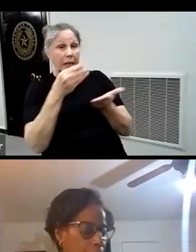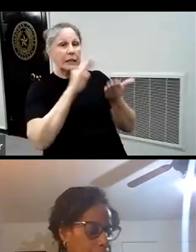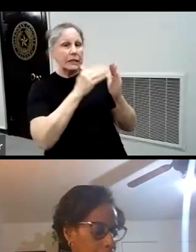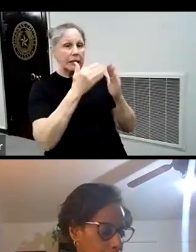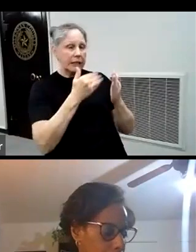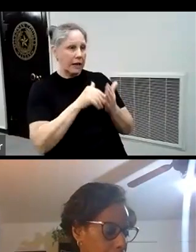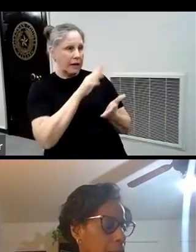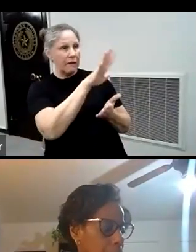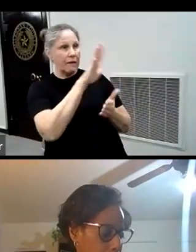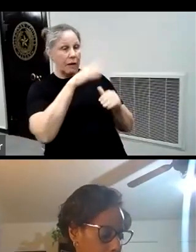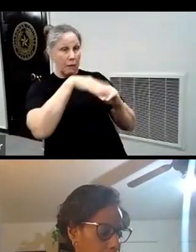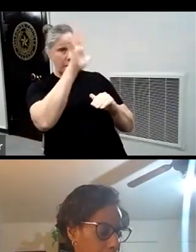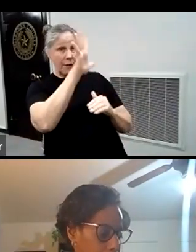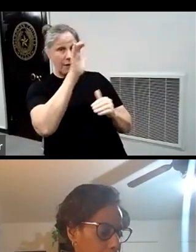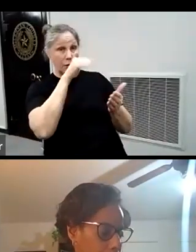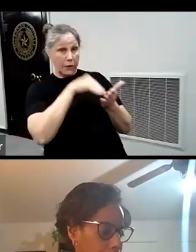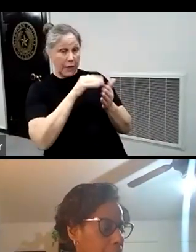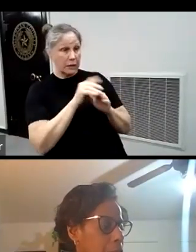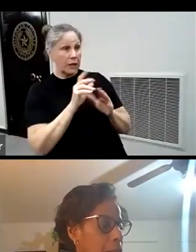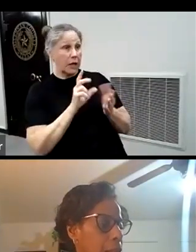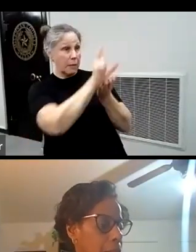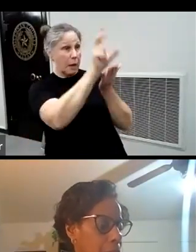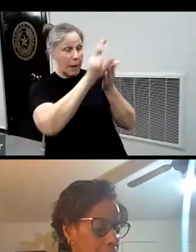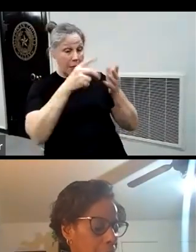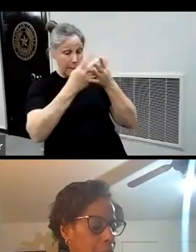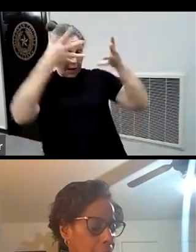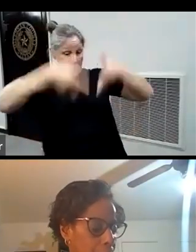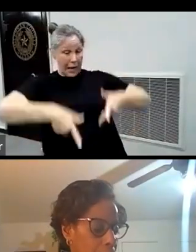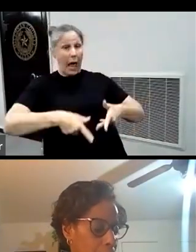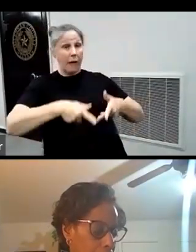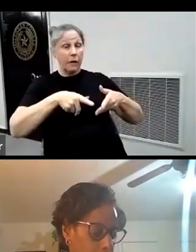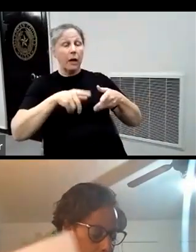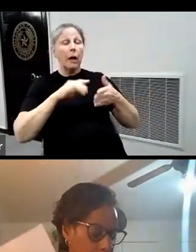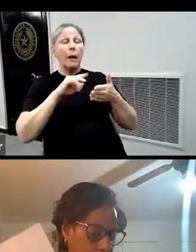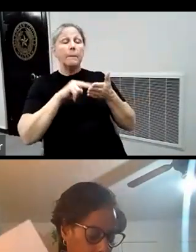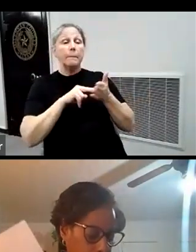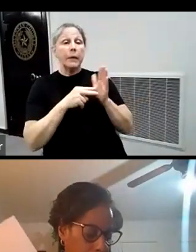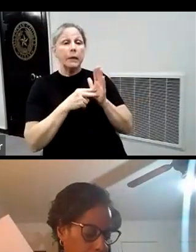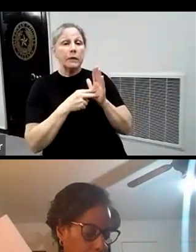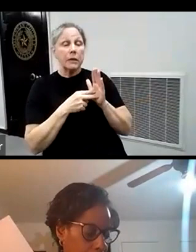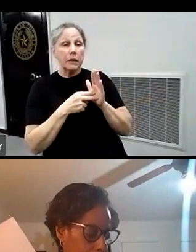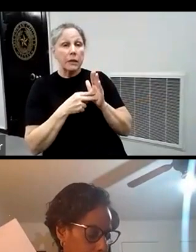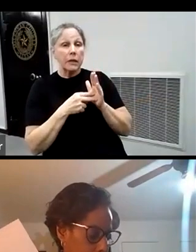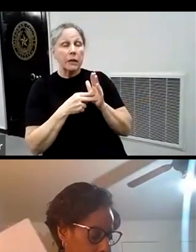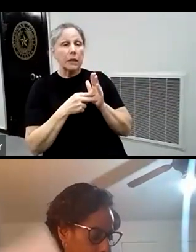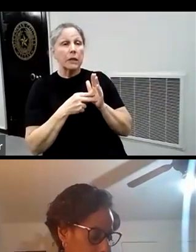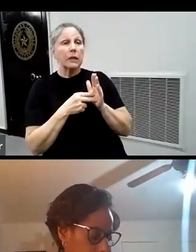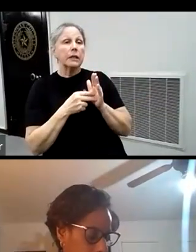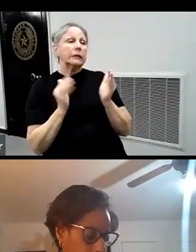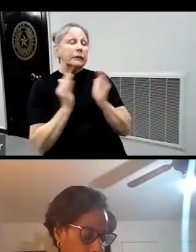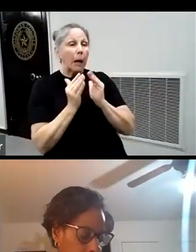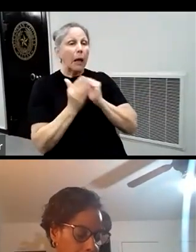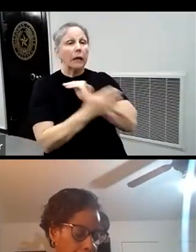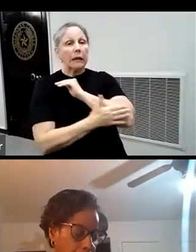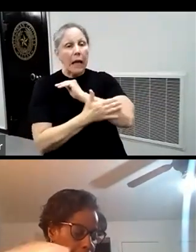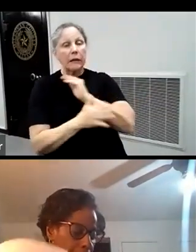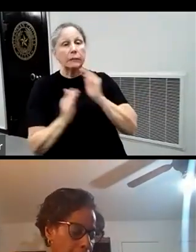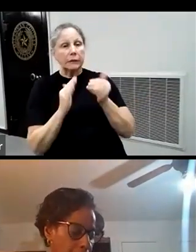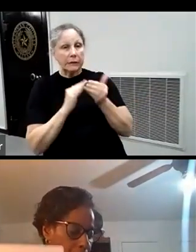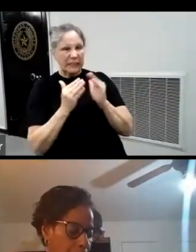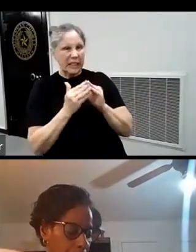or more is being split up amongst counties and cities based